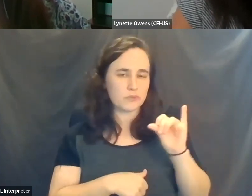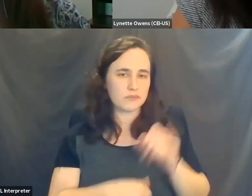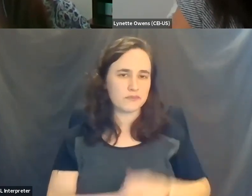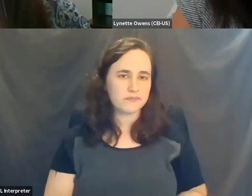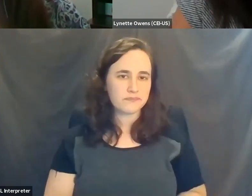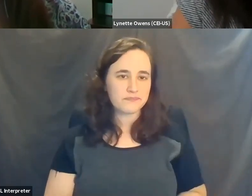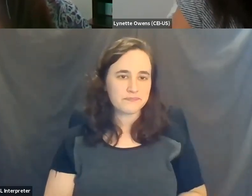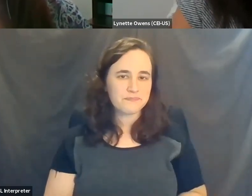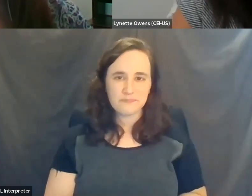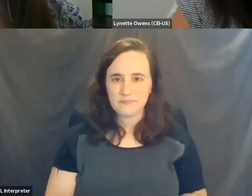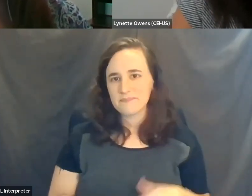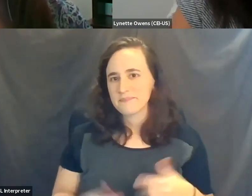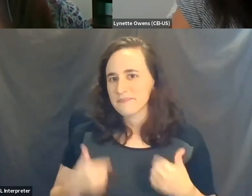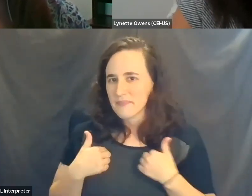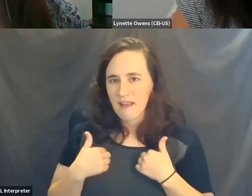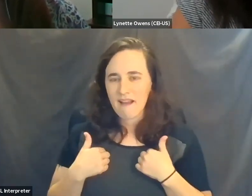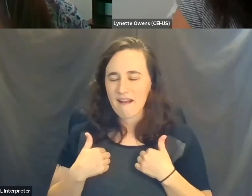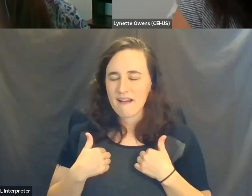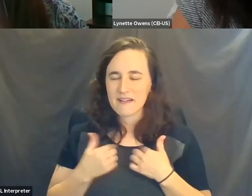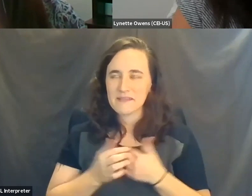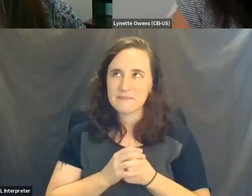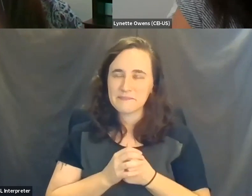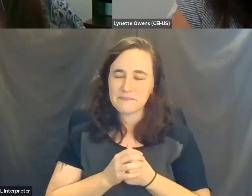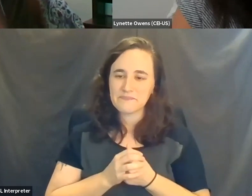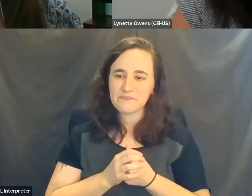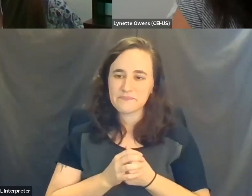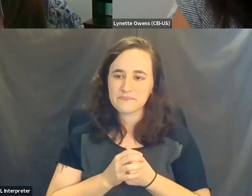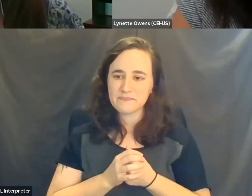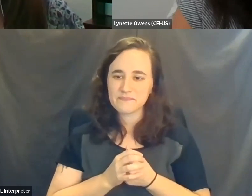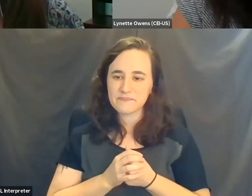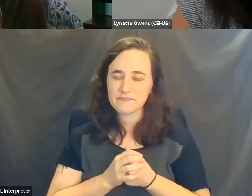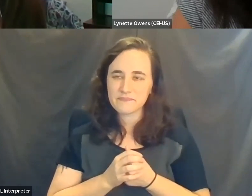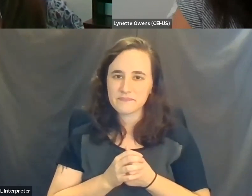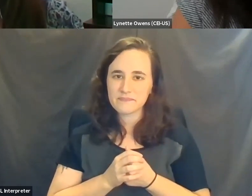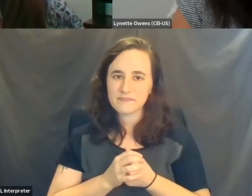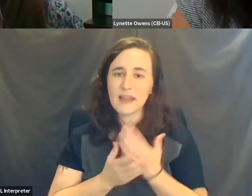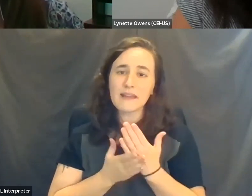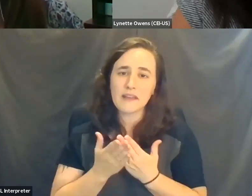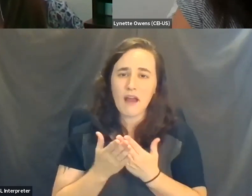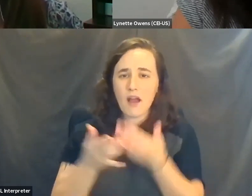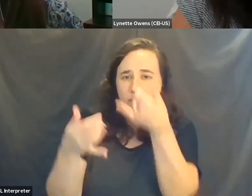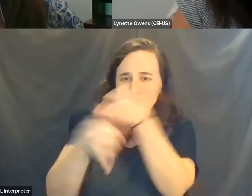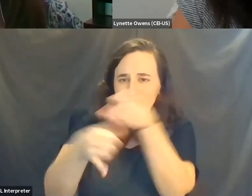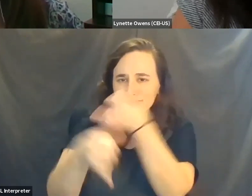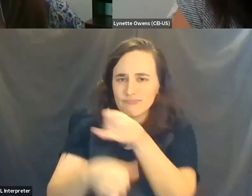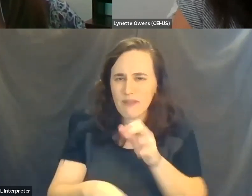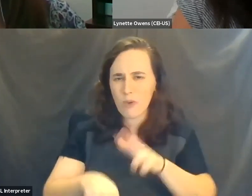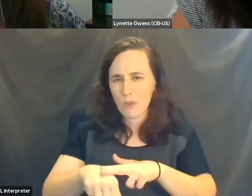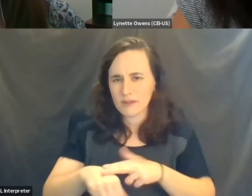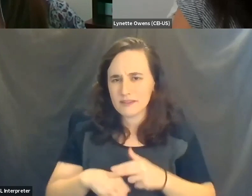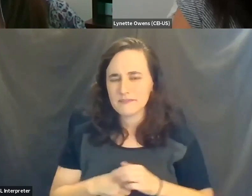I mean, I do, there's some silliness, yes. Like,